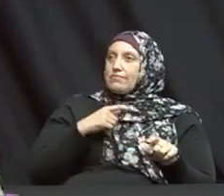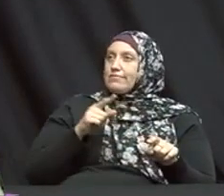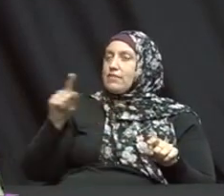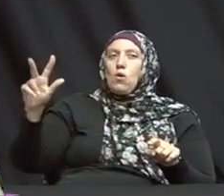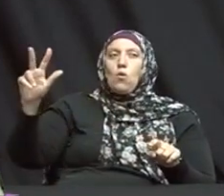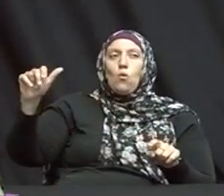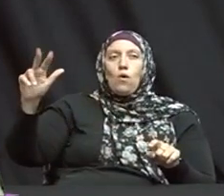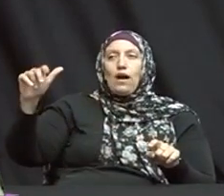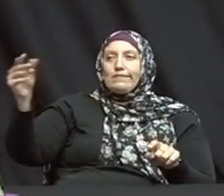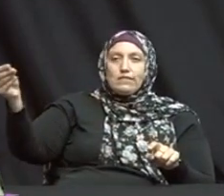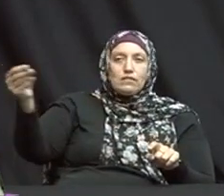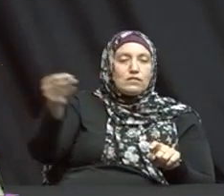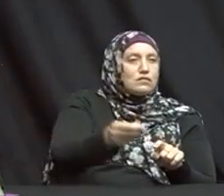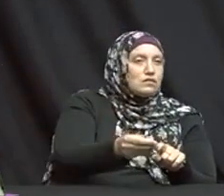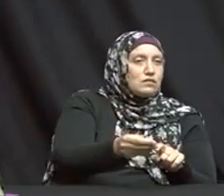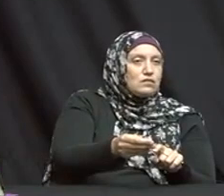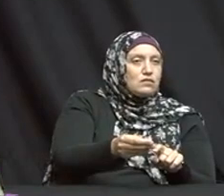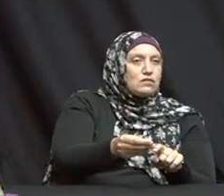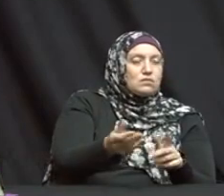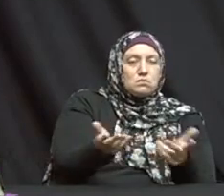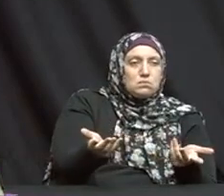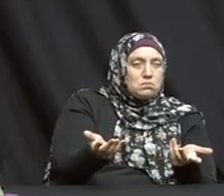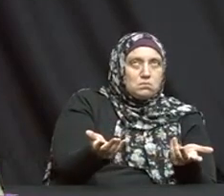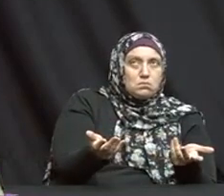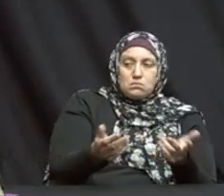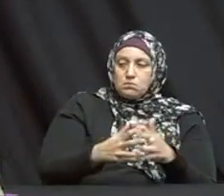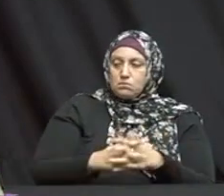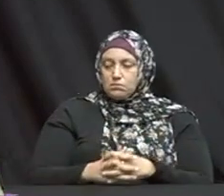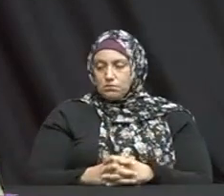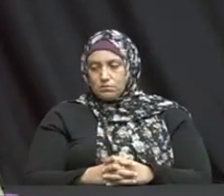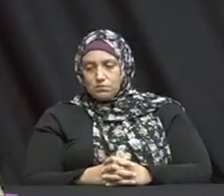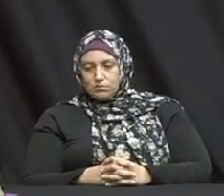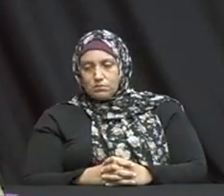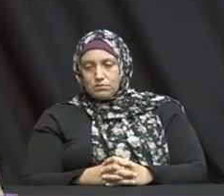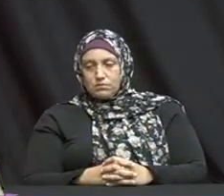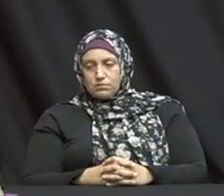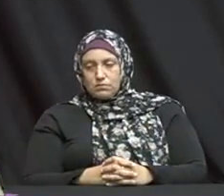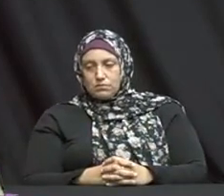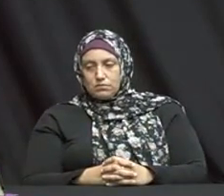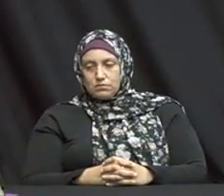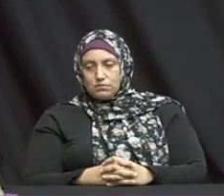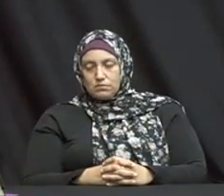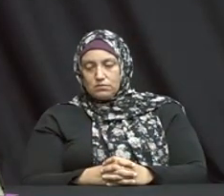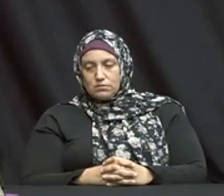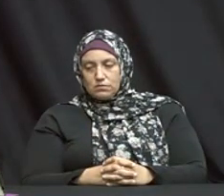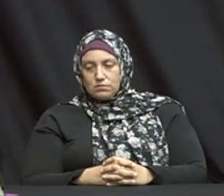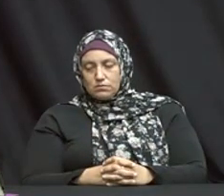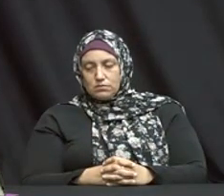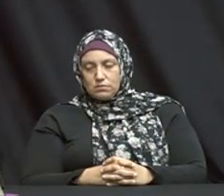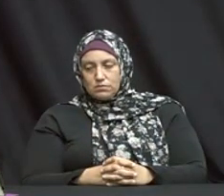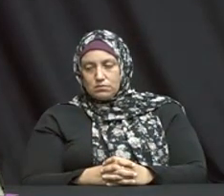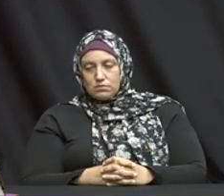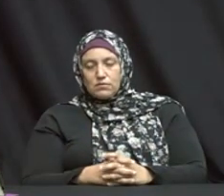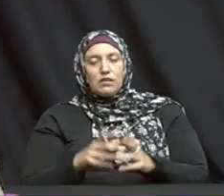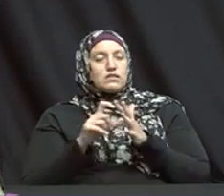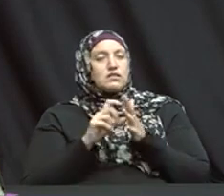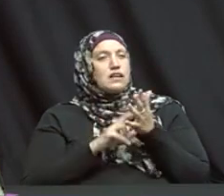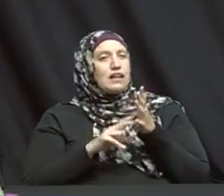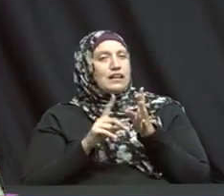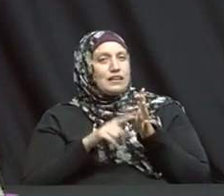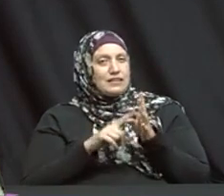between the testator and the beneficiary? Well, the income that comes from that asset, which is put into the name of the